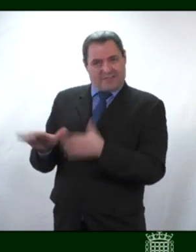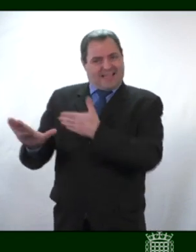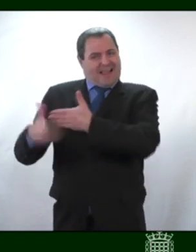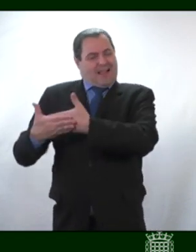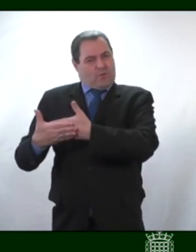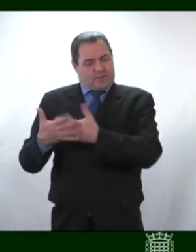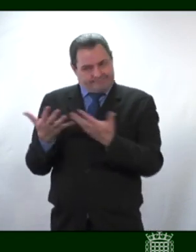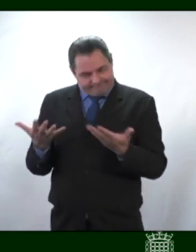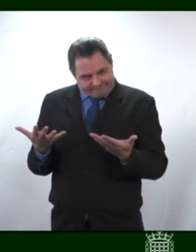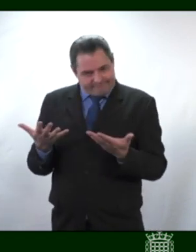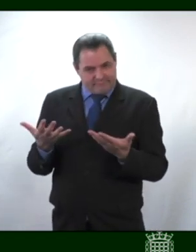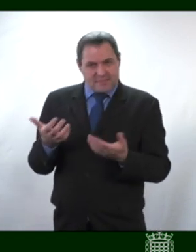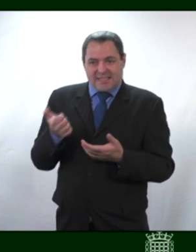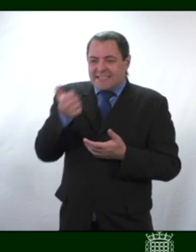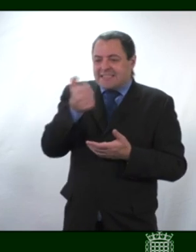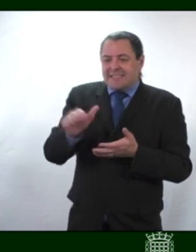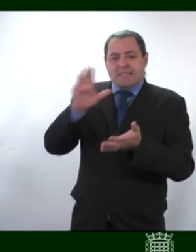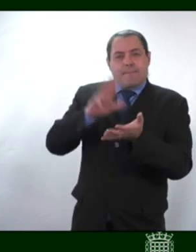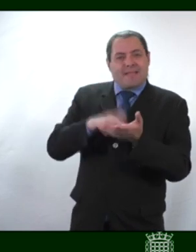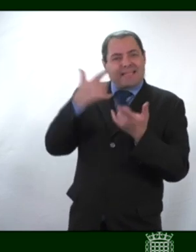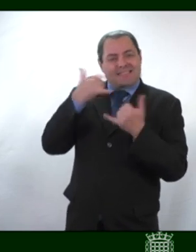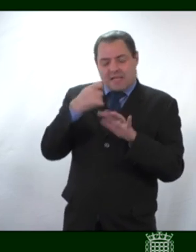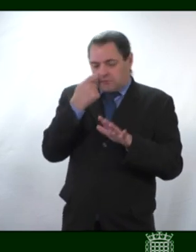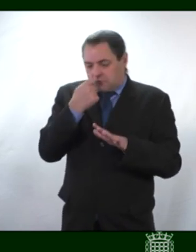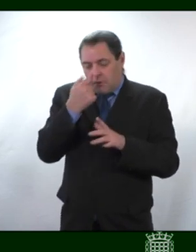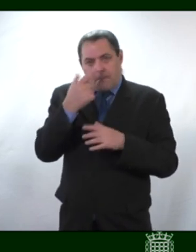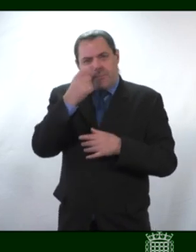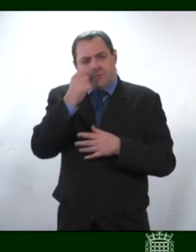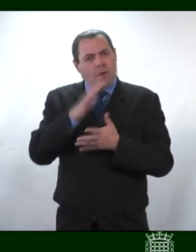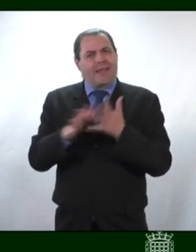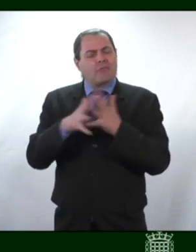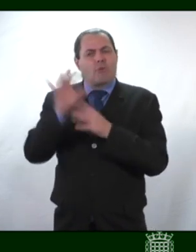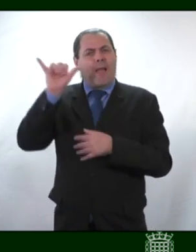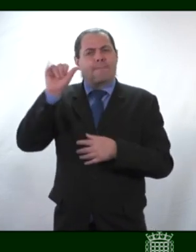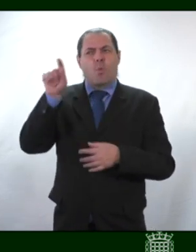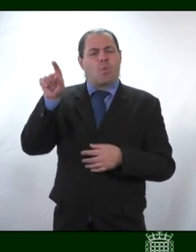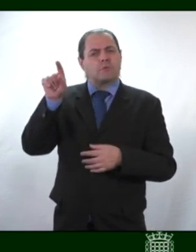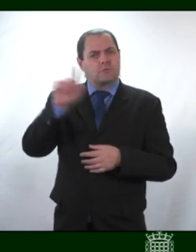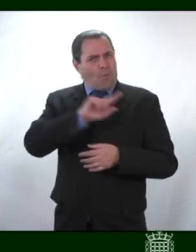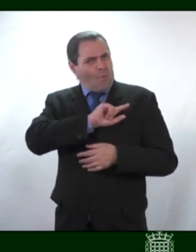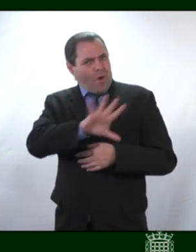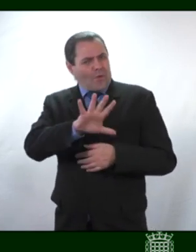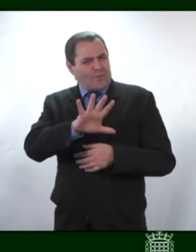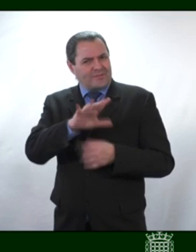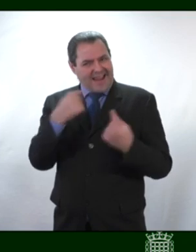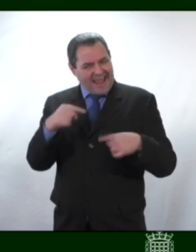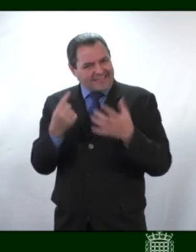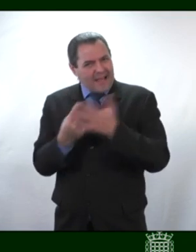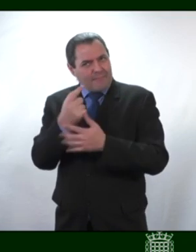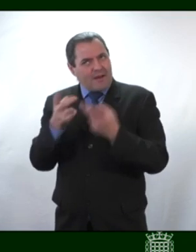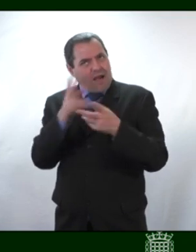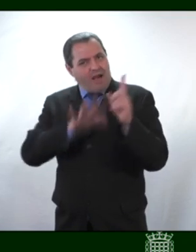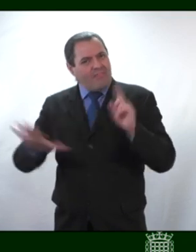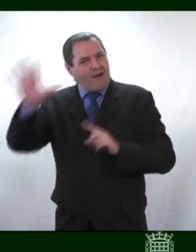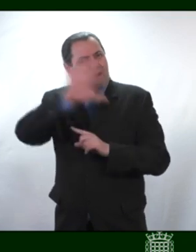With 60-minute tests now available down the road at Heathrow Airport, could we not arrange for this type of testing